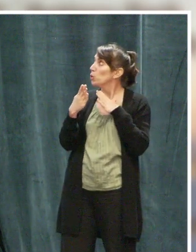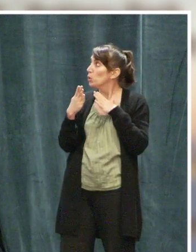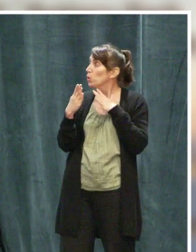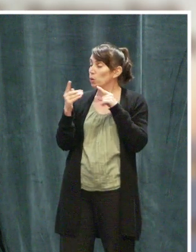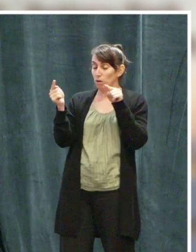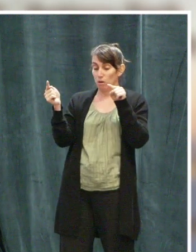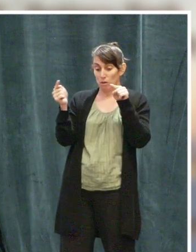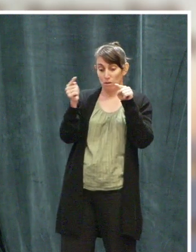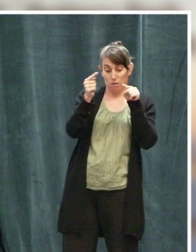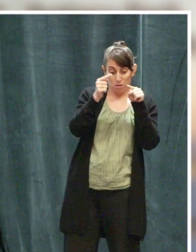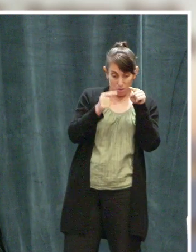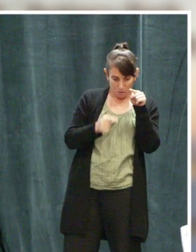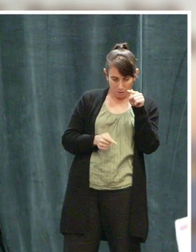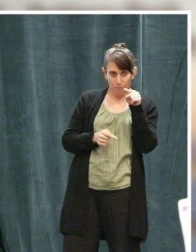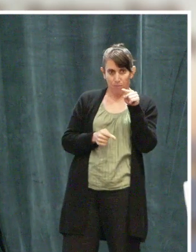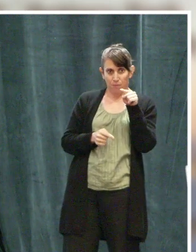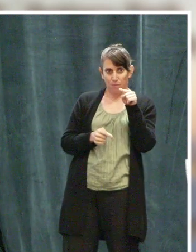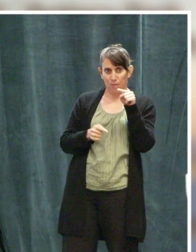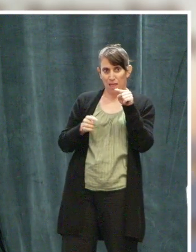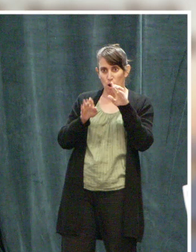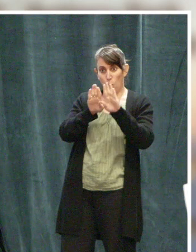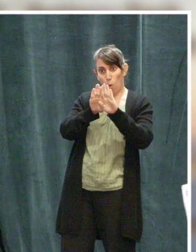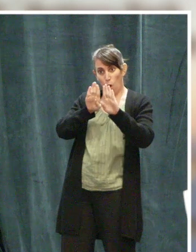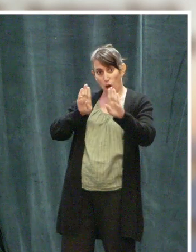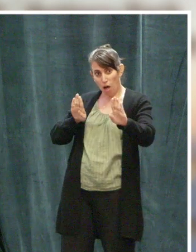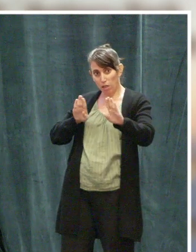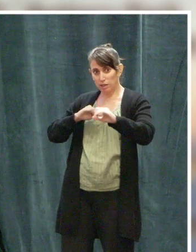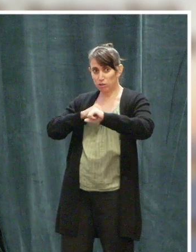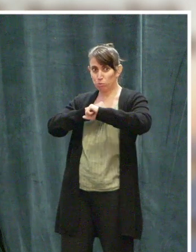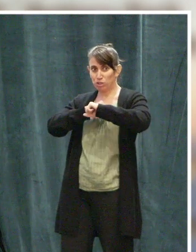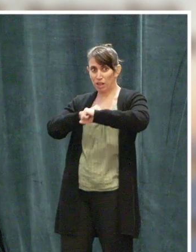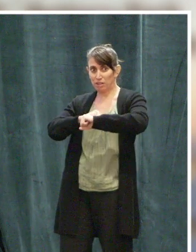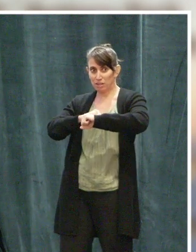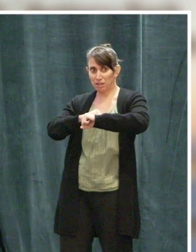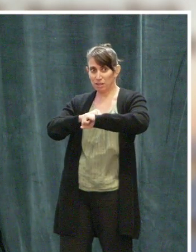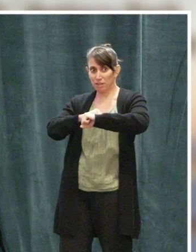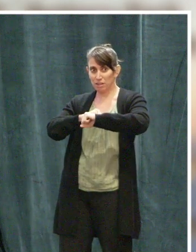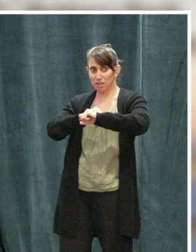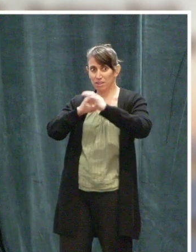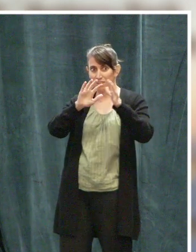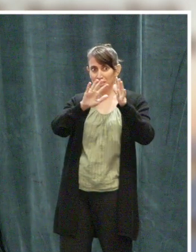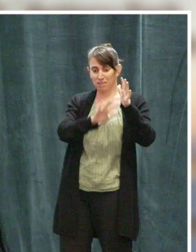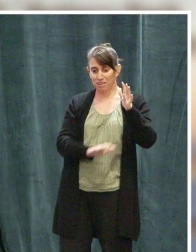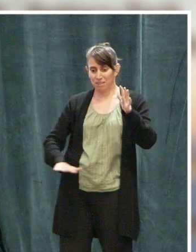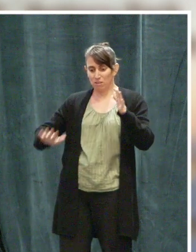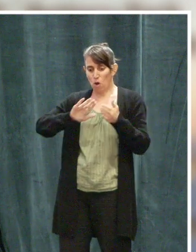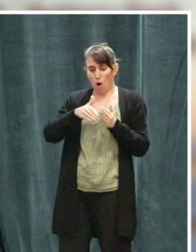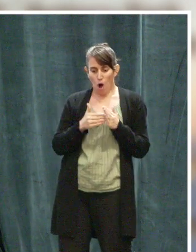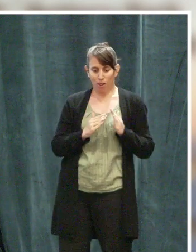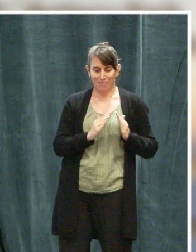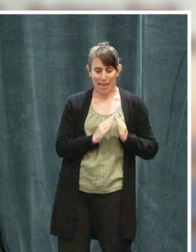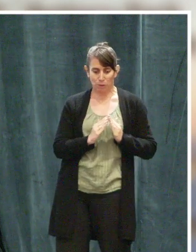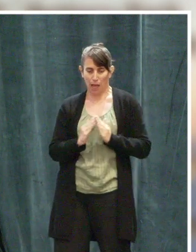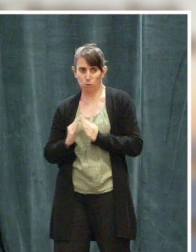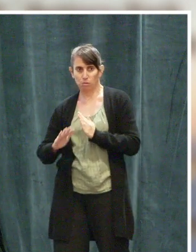and across, that entire wall is protecting the entirety of downtown, along with